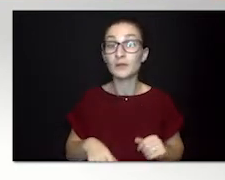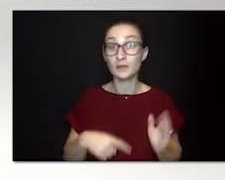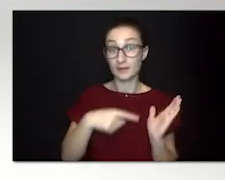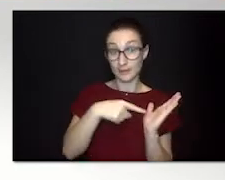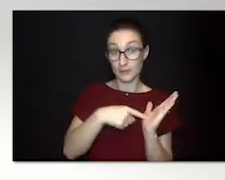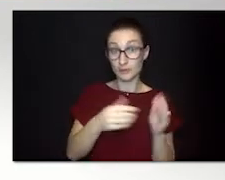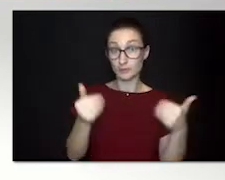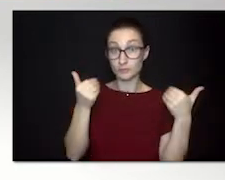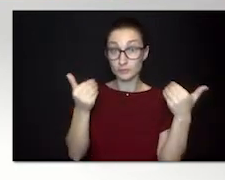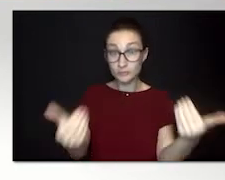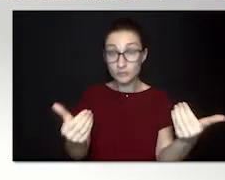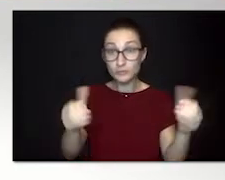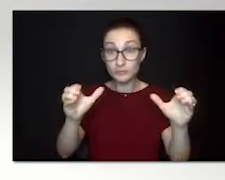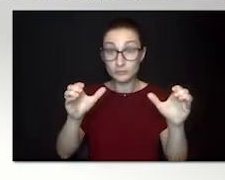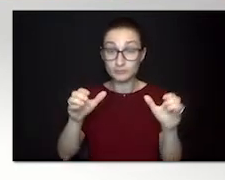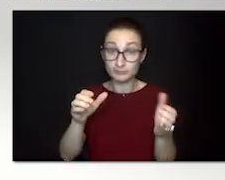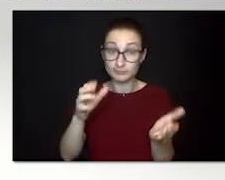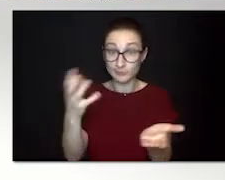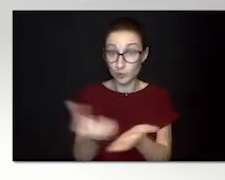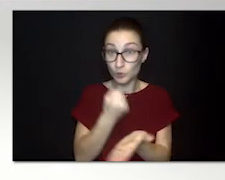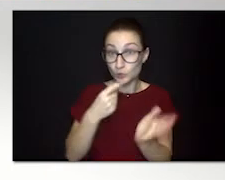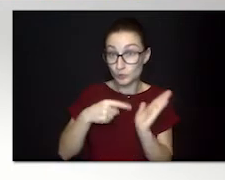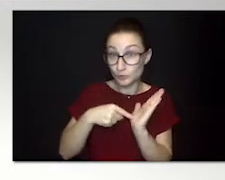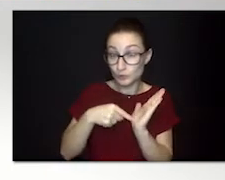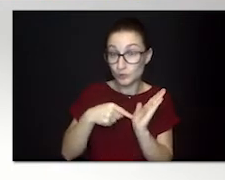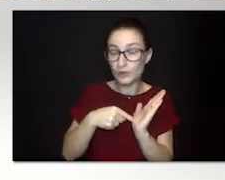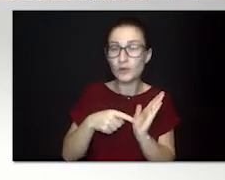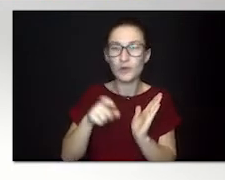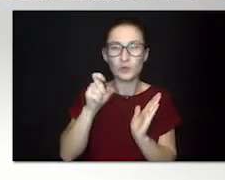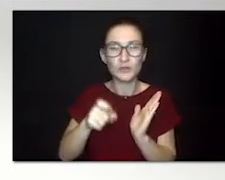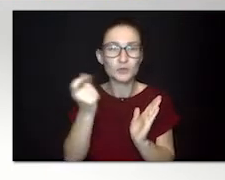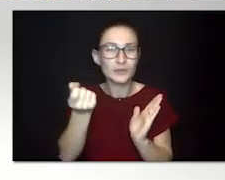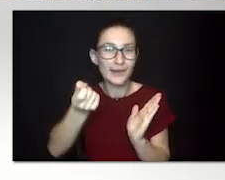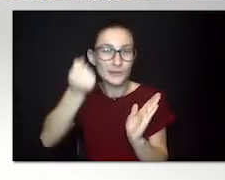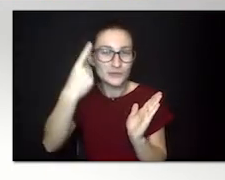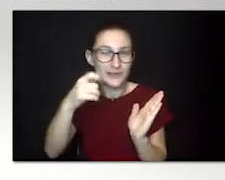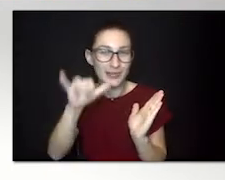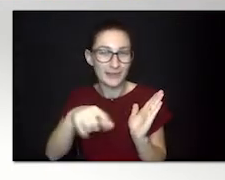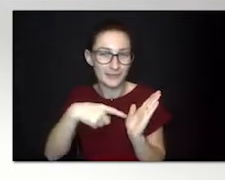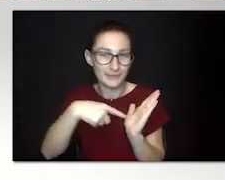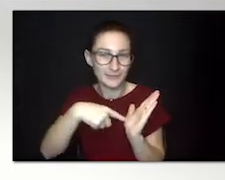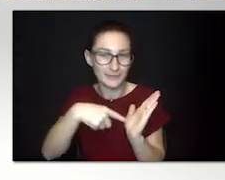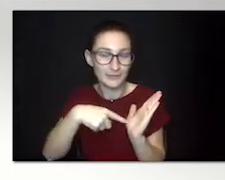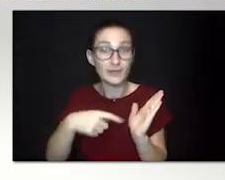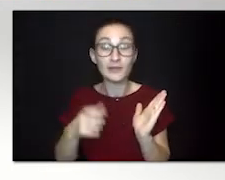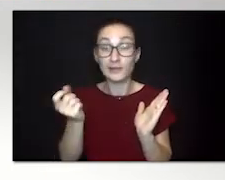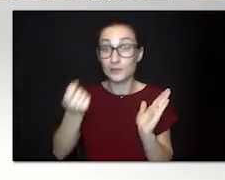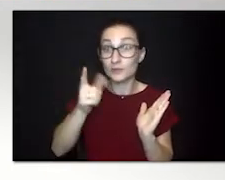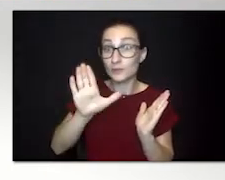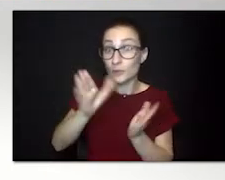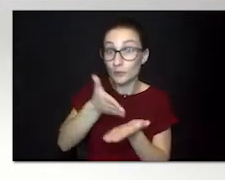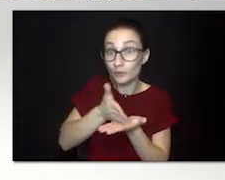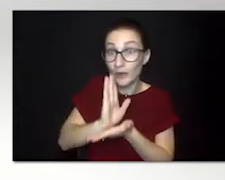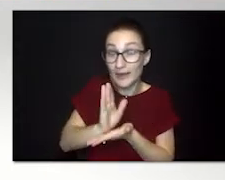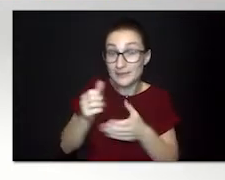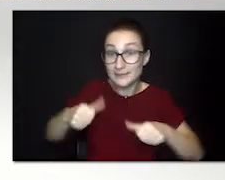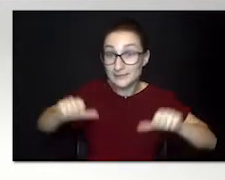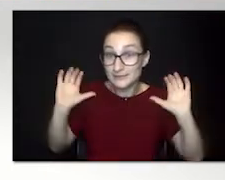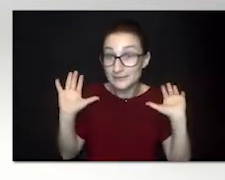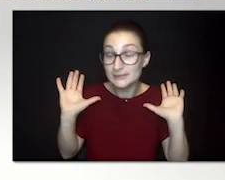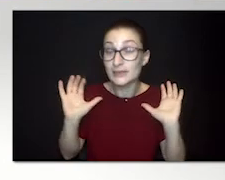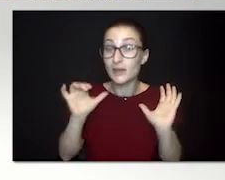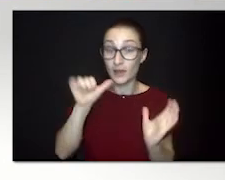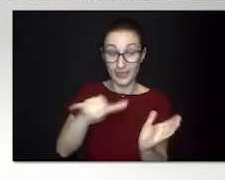though, to execute a power of attorney, you have to have the mental capacity to understand the document, understand what rights you're giving away,